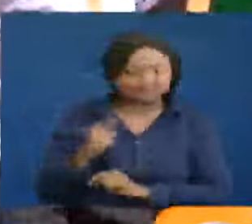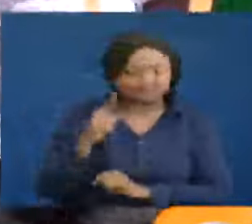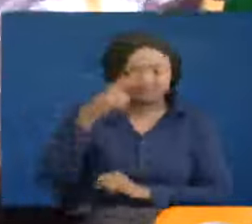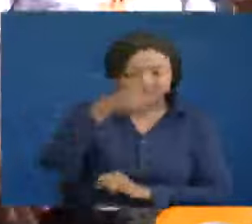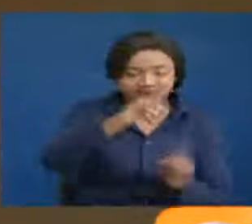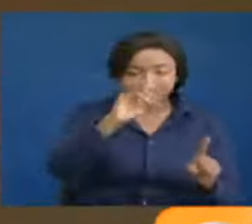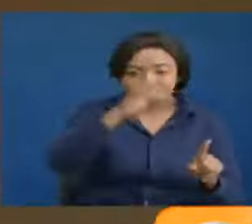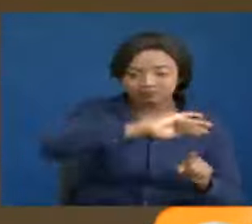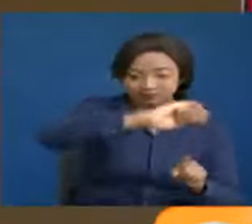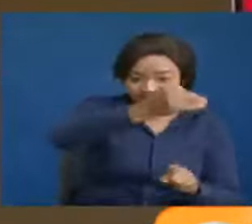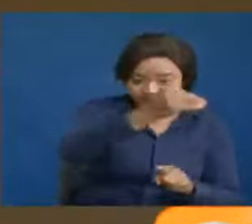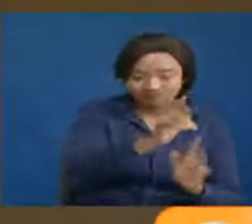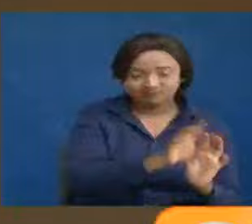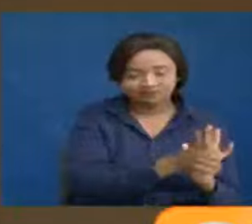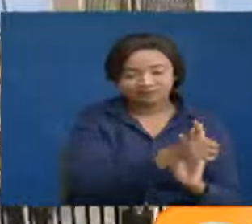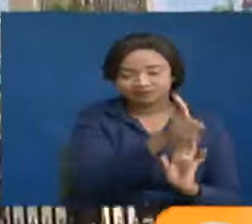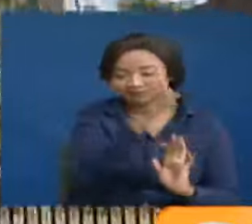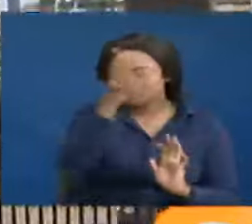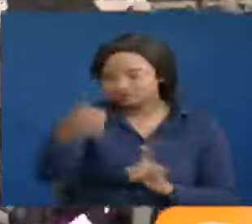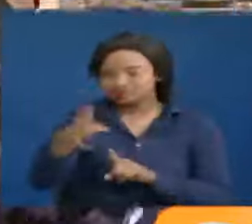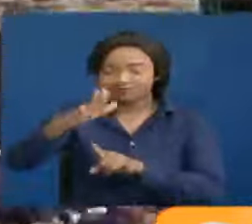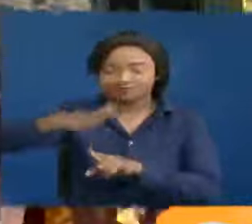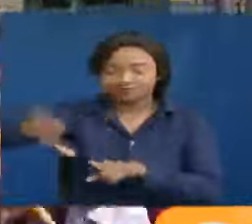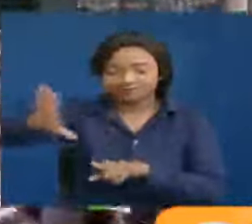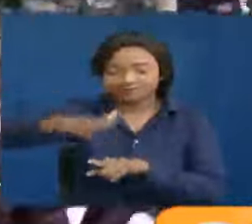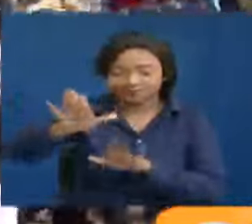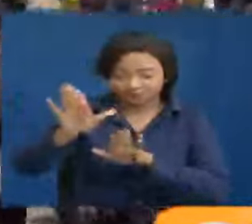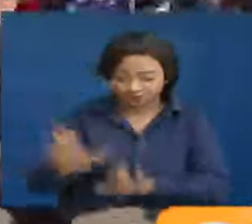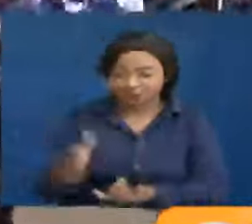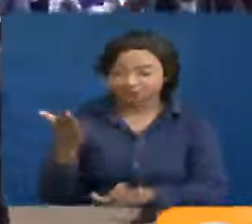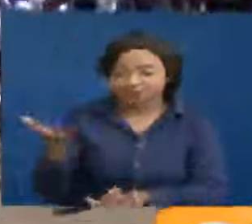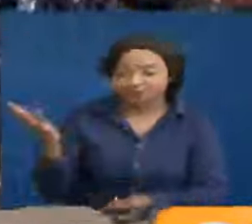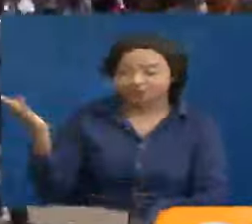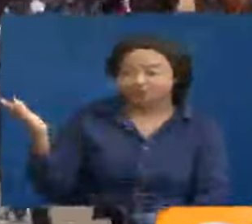making a stopover at Parliament buildings.